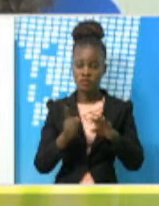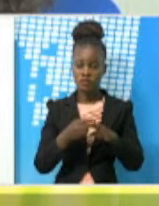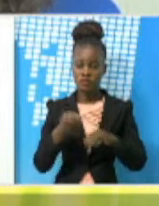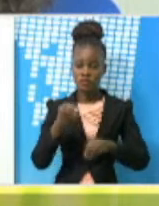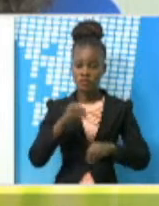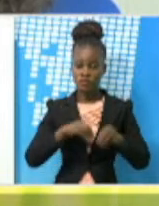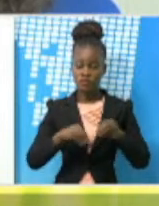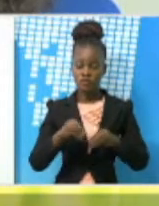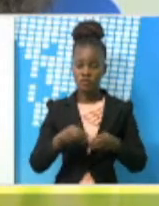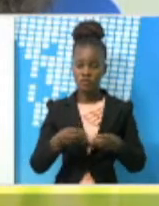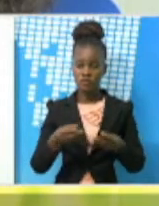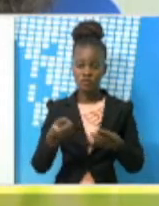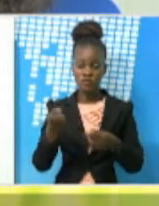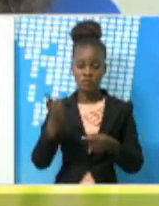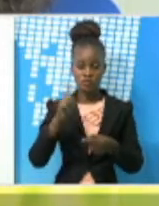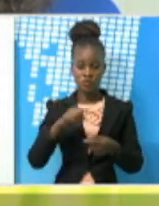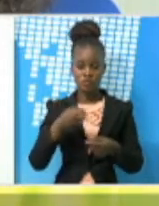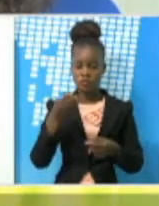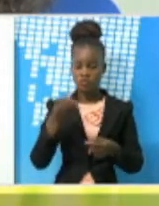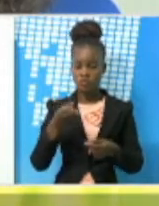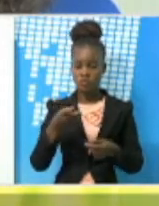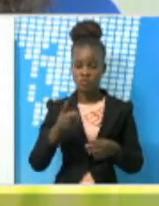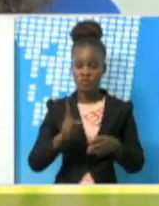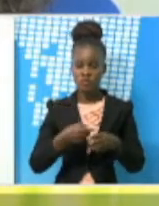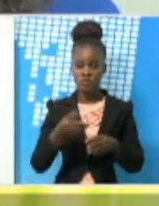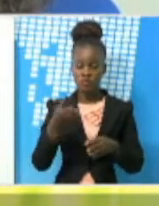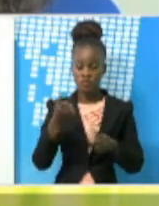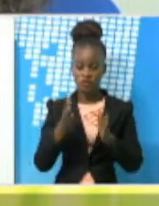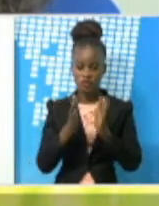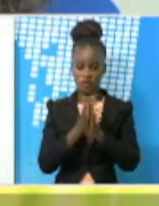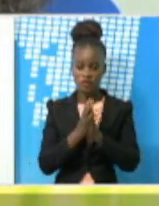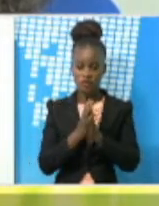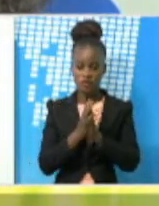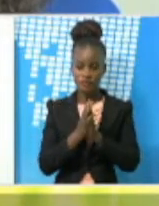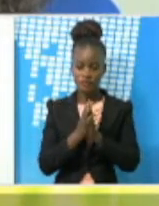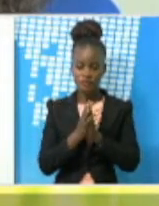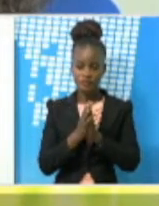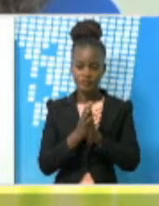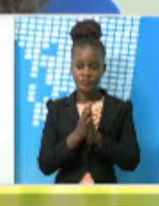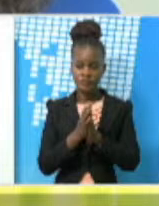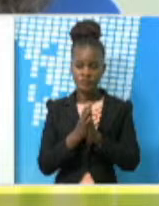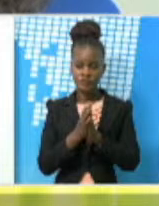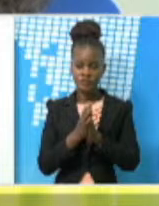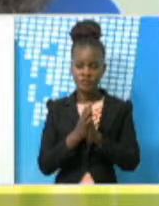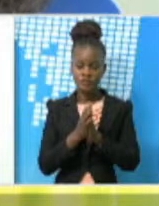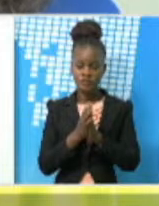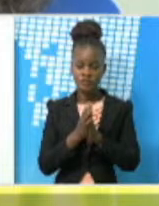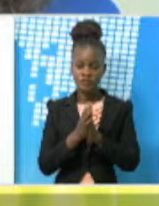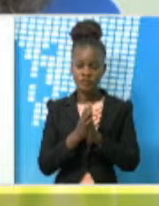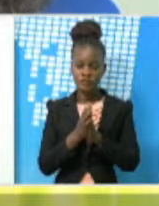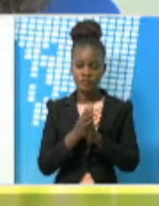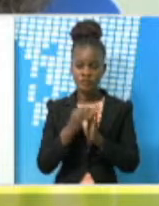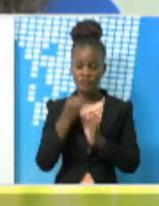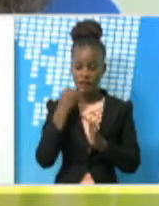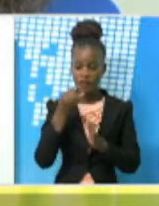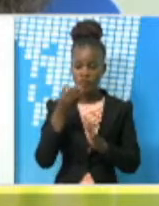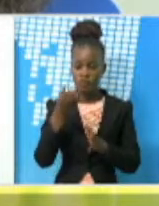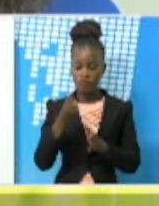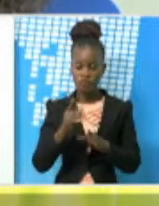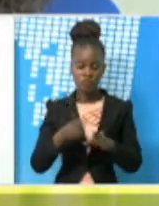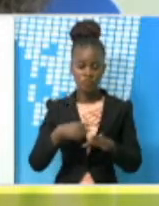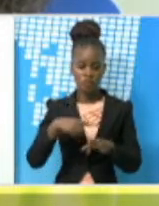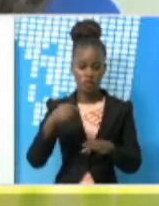they employing our people, whether directly or indirectly? Are they using our raw material? Is the project going